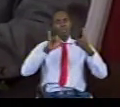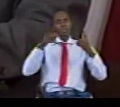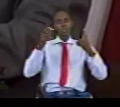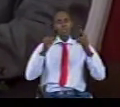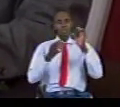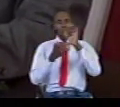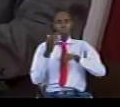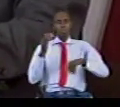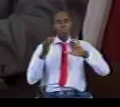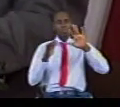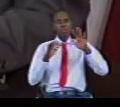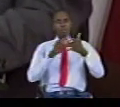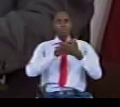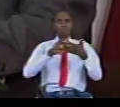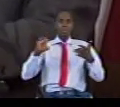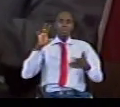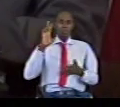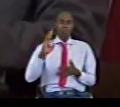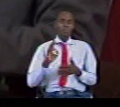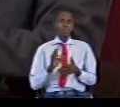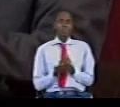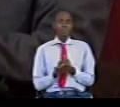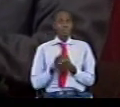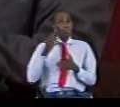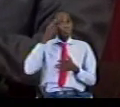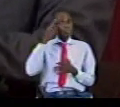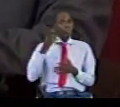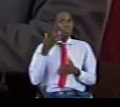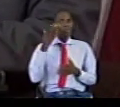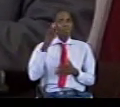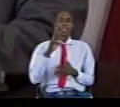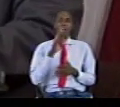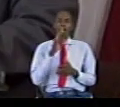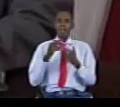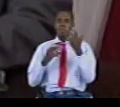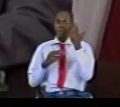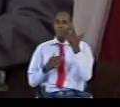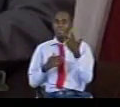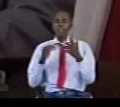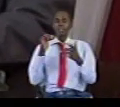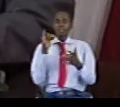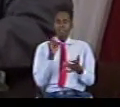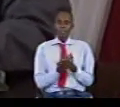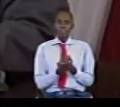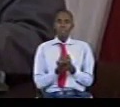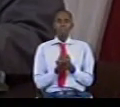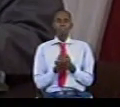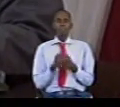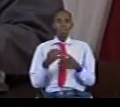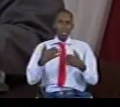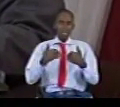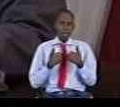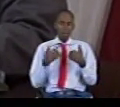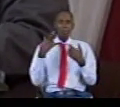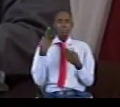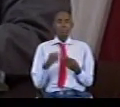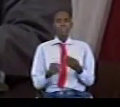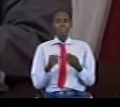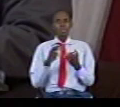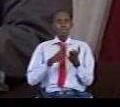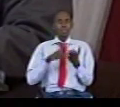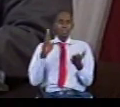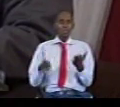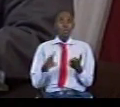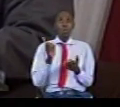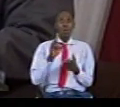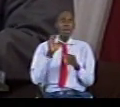5, reading from verse 7. For there are three that bear record. Where are they bearing record? In heaven. There are